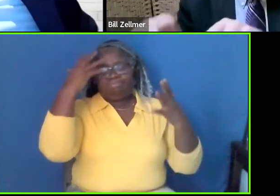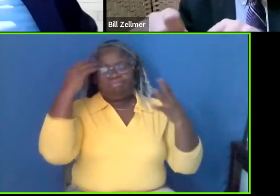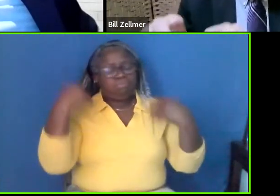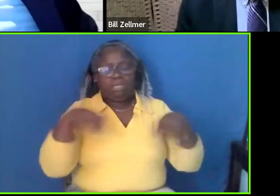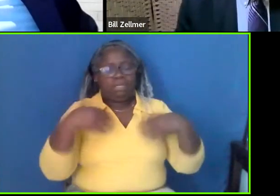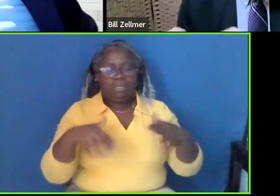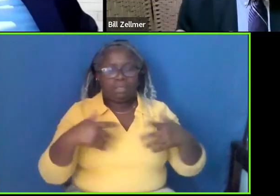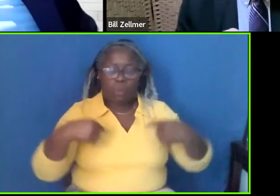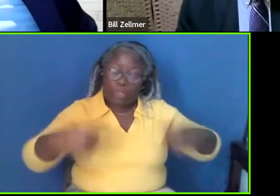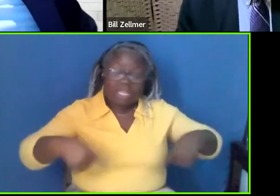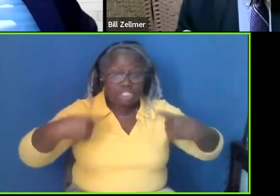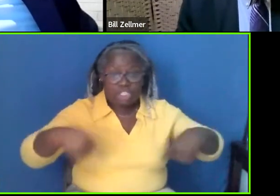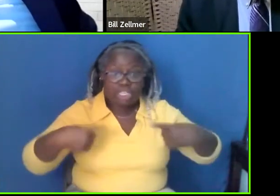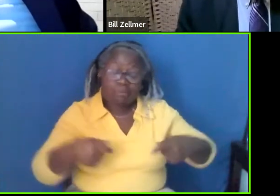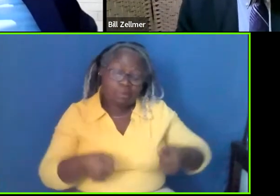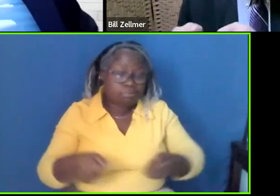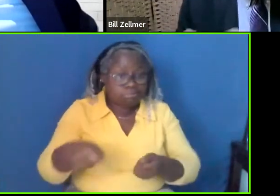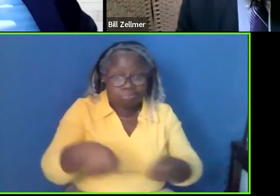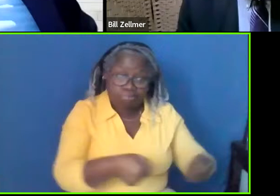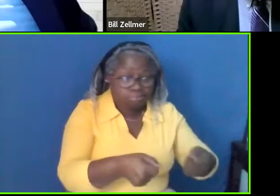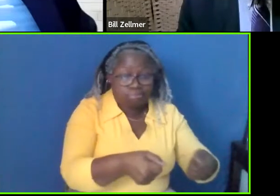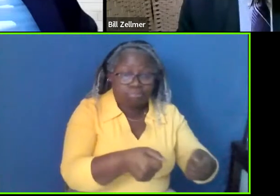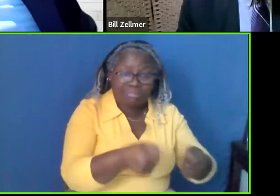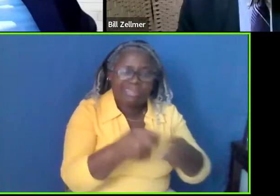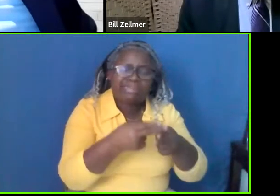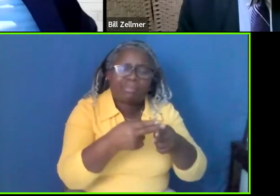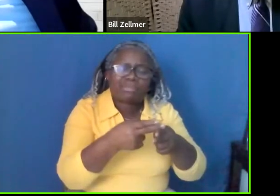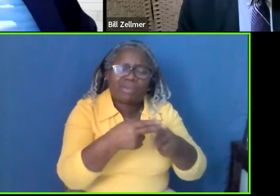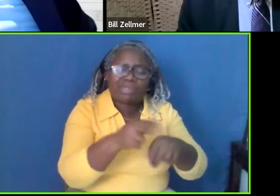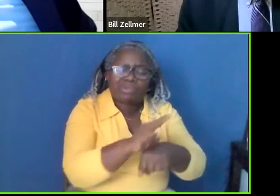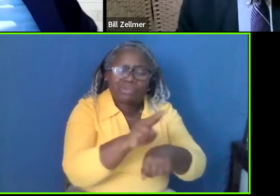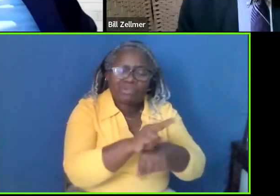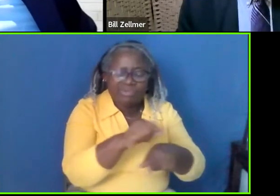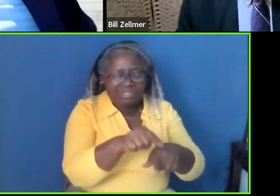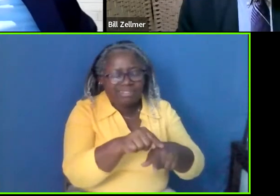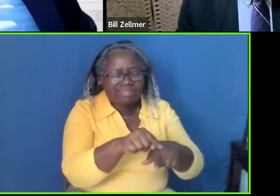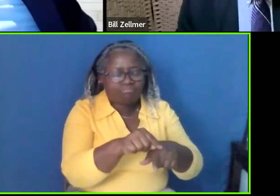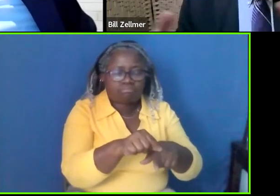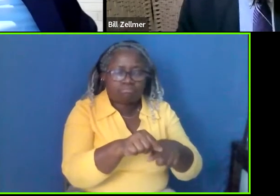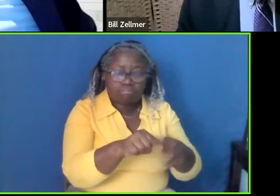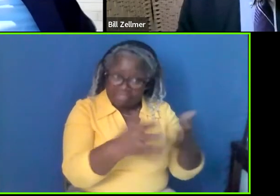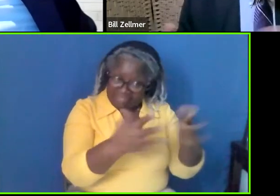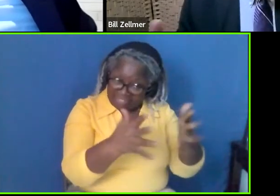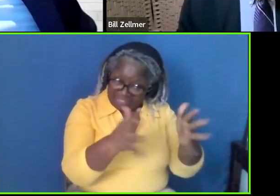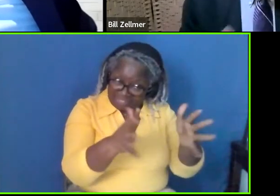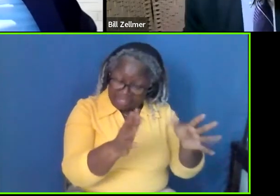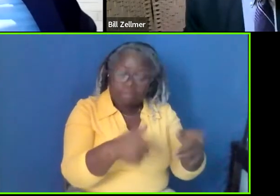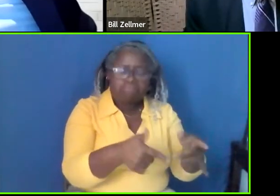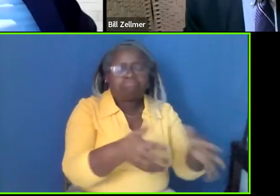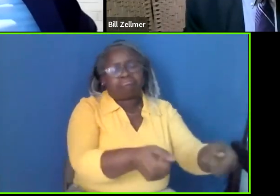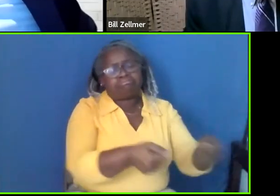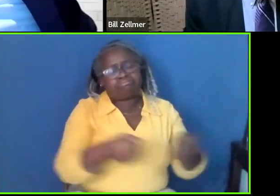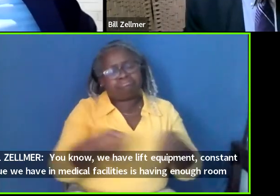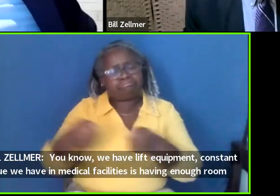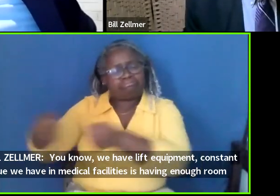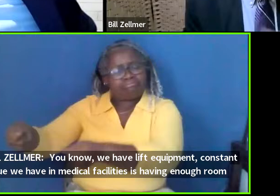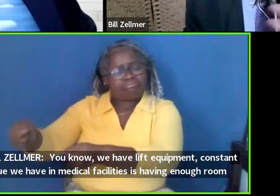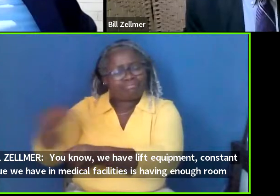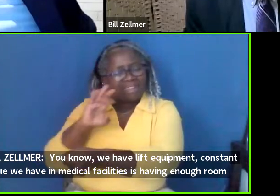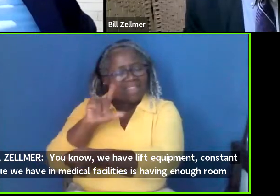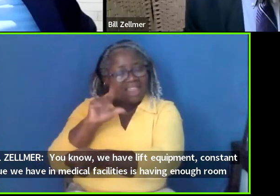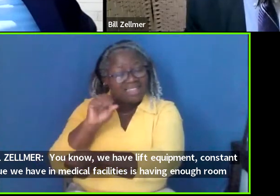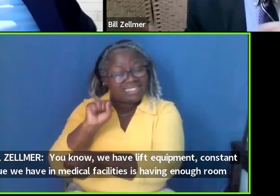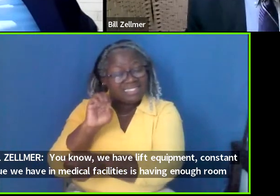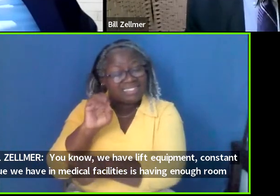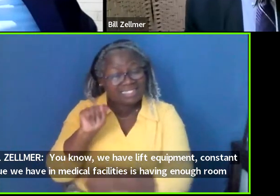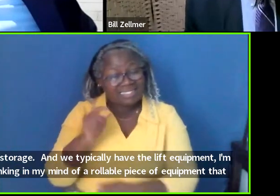room, but we don't typically keep them in the room. The nature of the healthcare world, we do